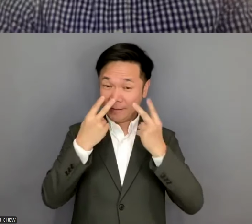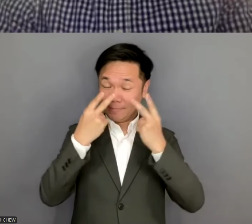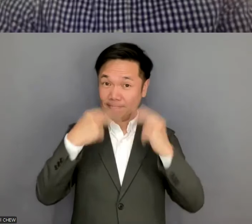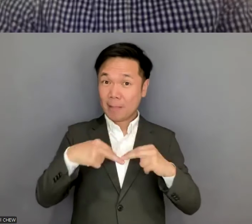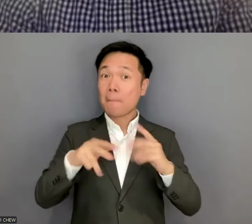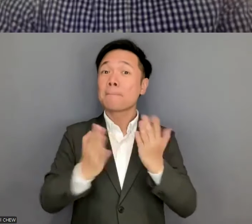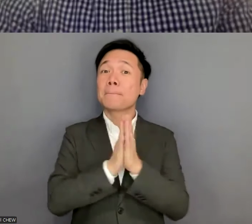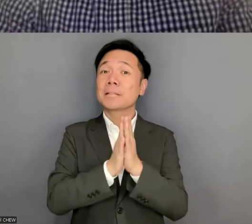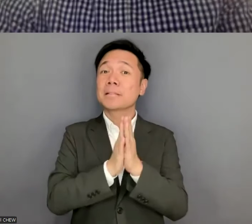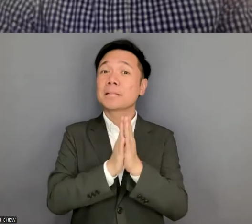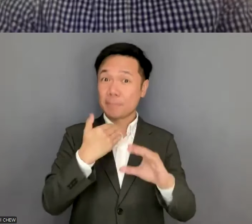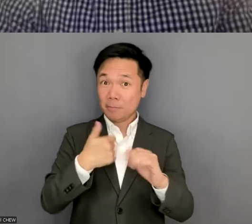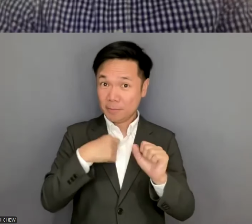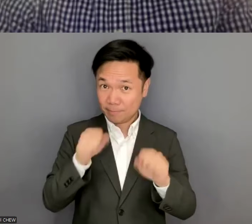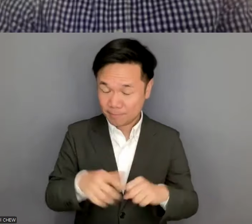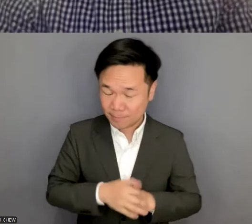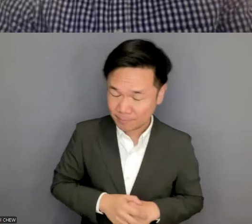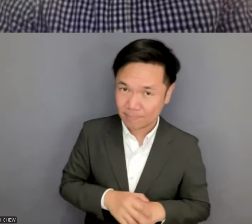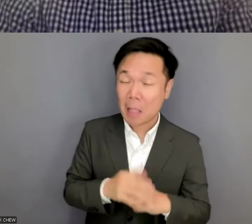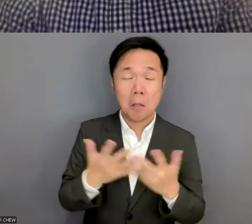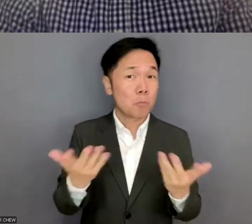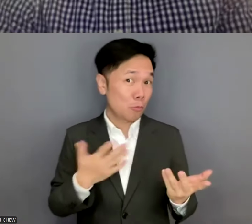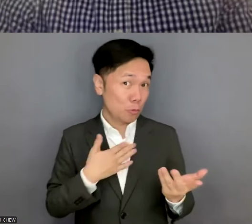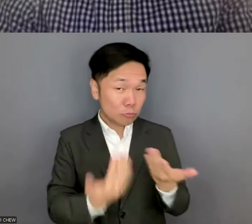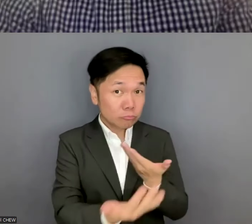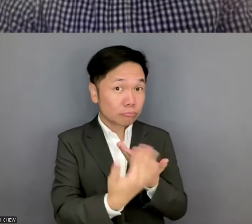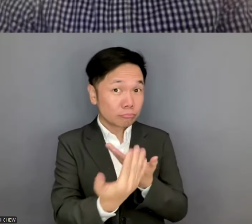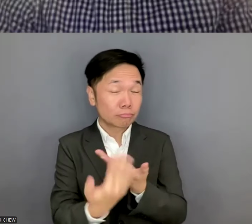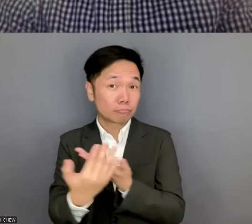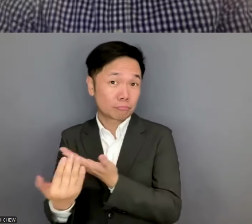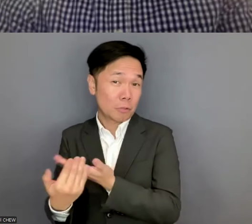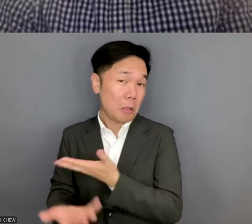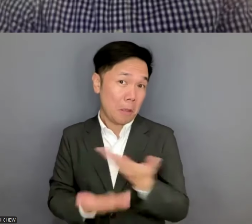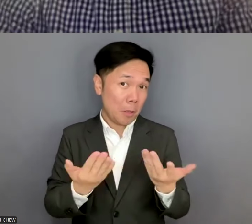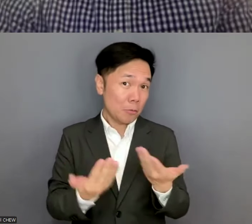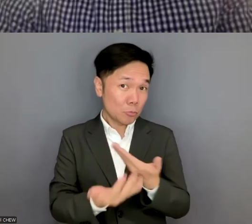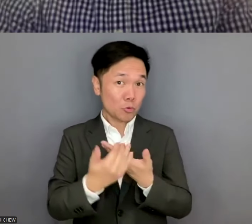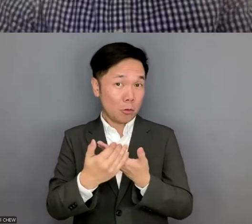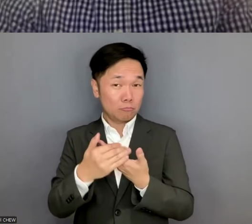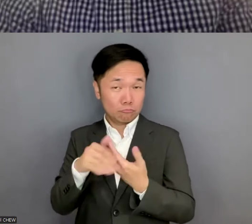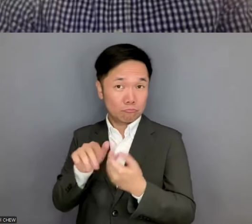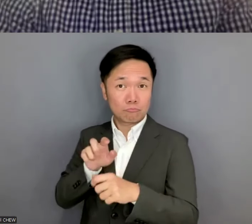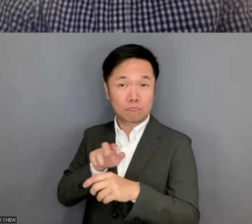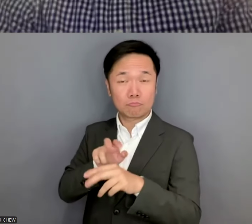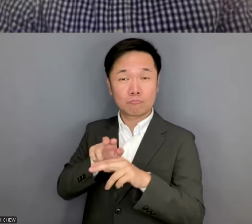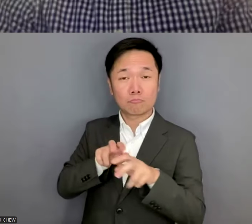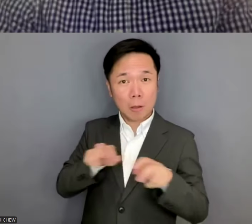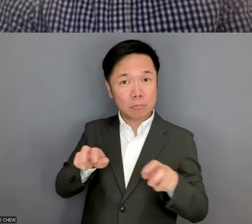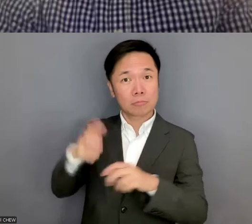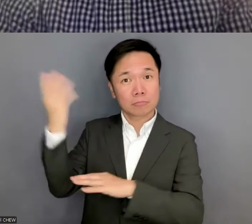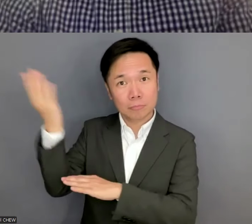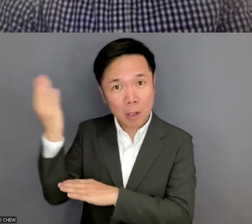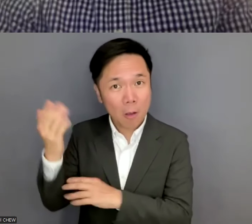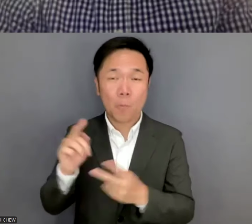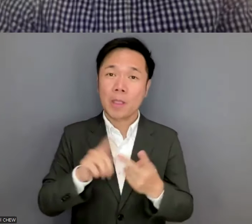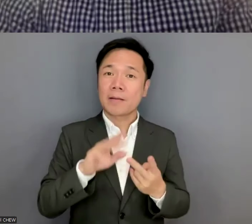me. If you are interested in participating maybe on the panel or somewhere else in the Civil Society Forum, because we we are